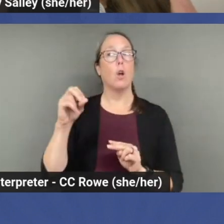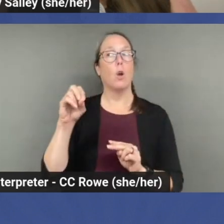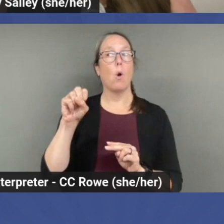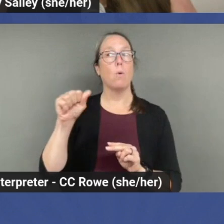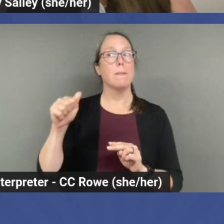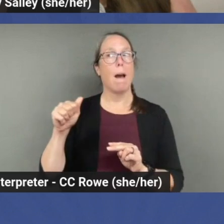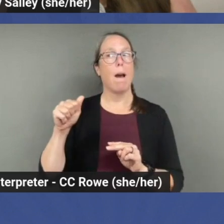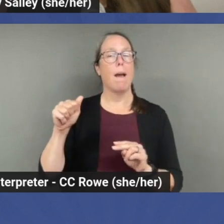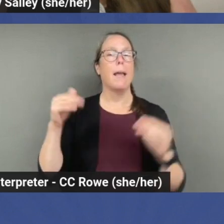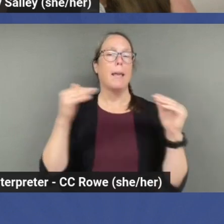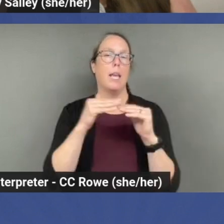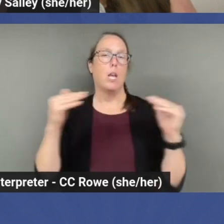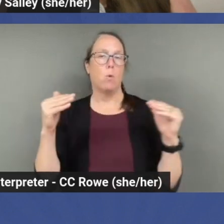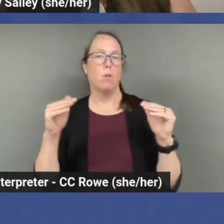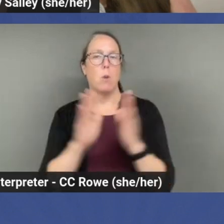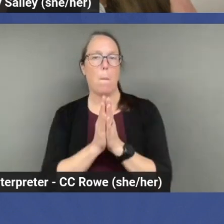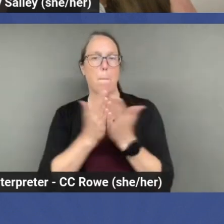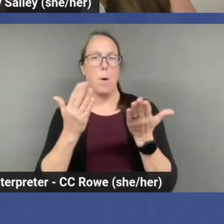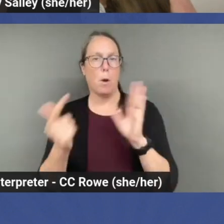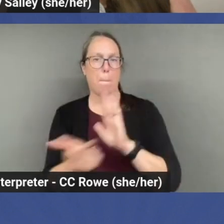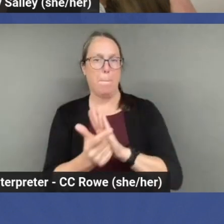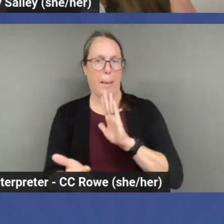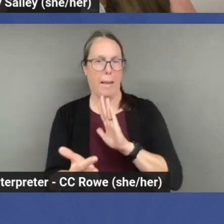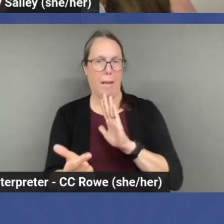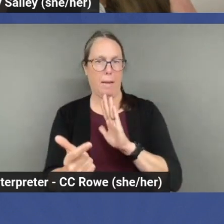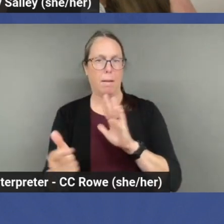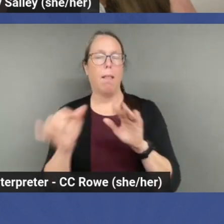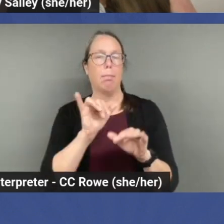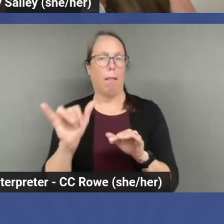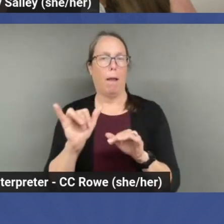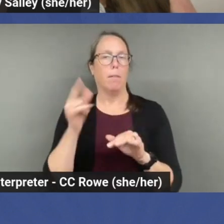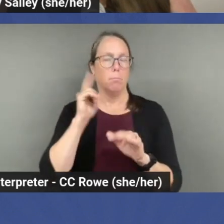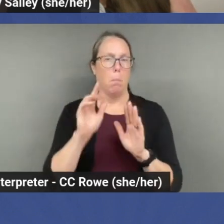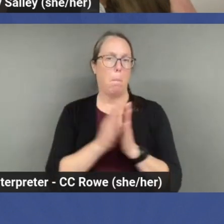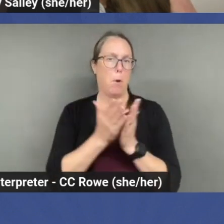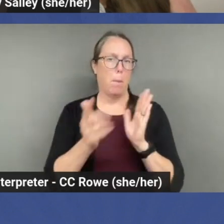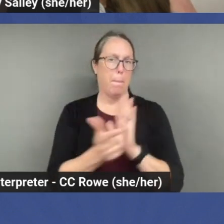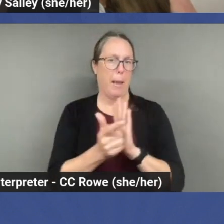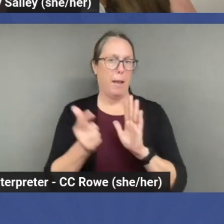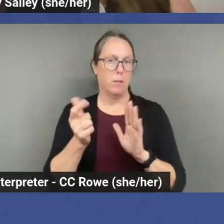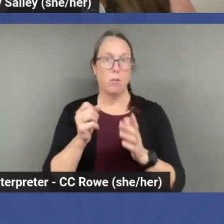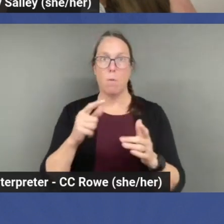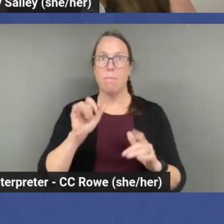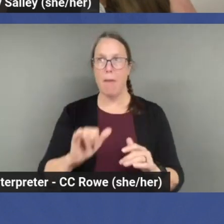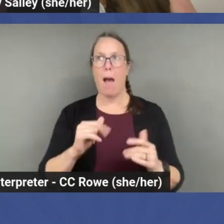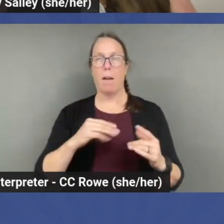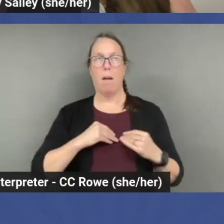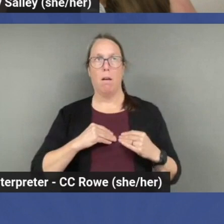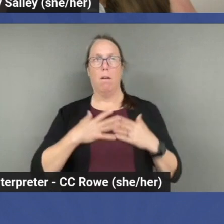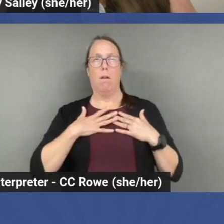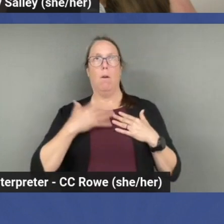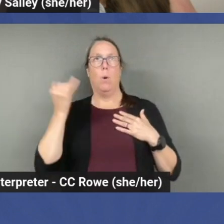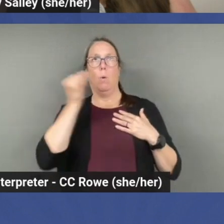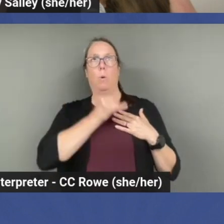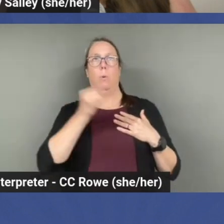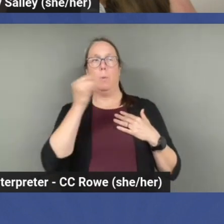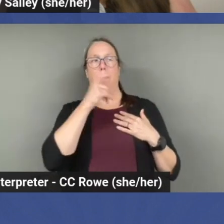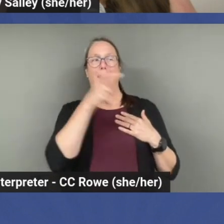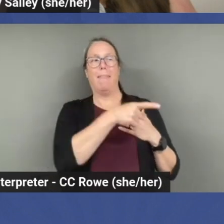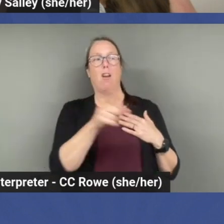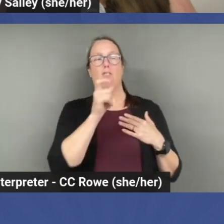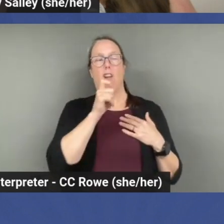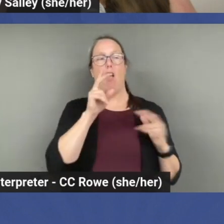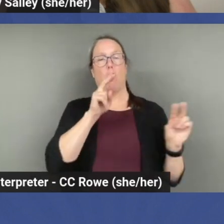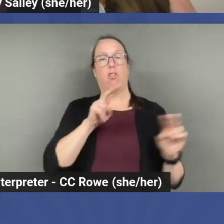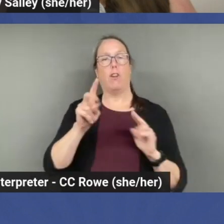it as. And I think that has been encouraging, seeing that people are not just thinking about this as obscure tech